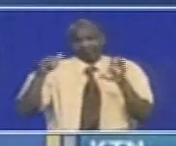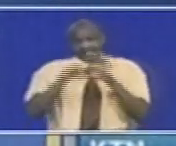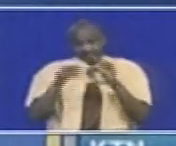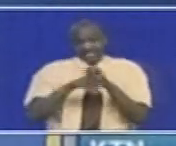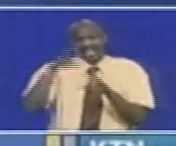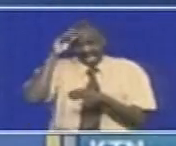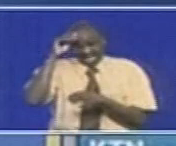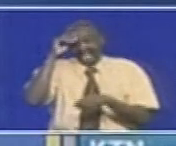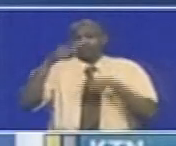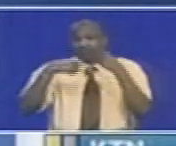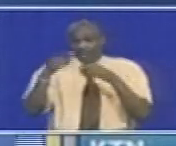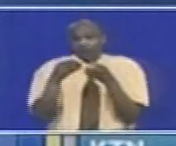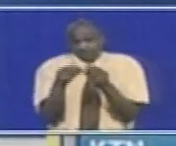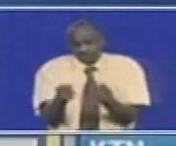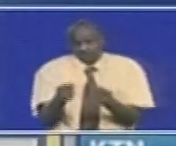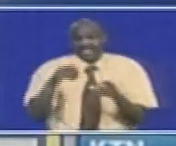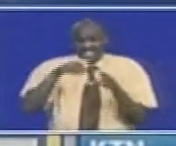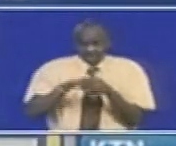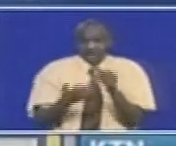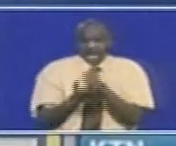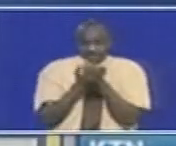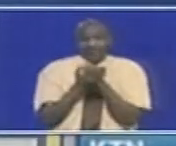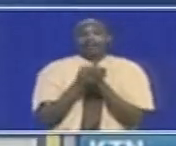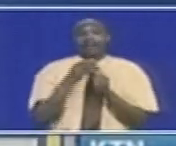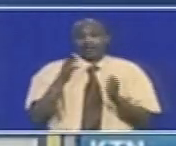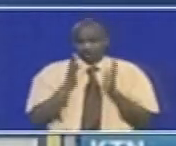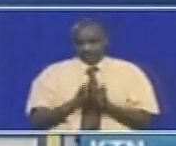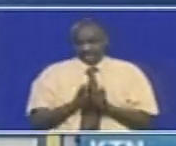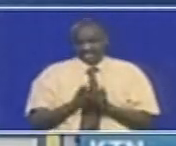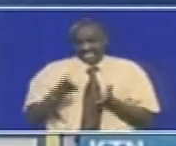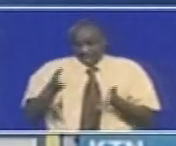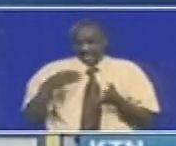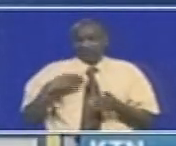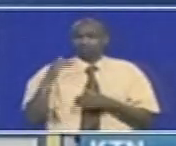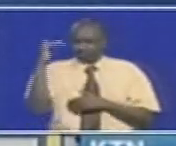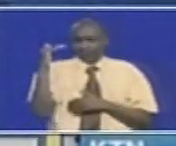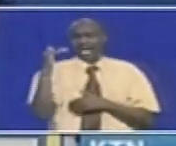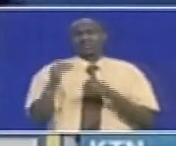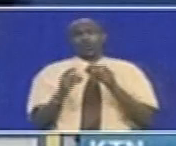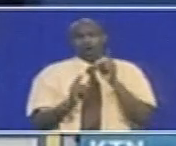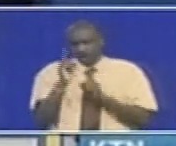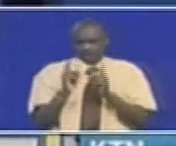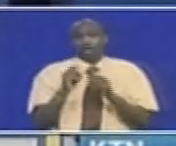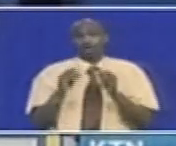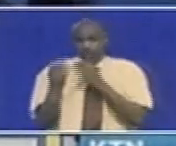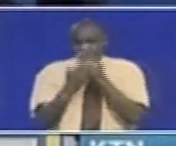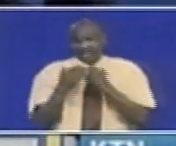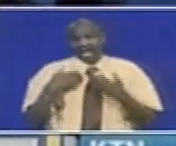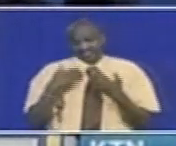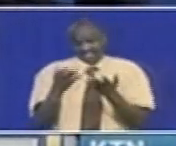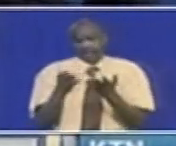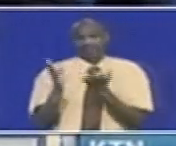learning and development of solutions to aid mankind. The age of supercomputers is finally here, as Adlel Tiangole